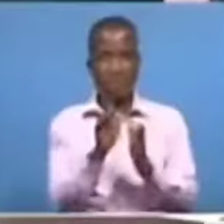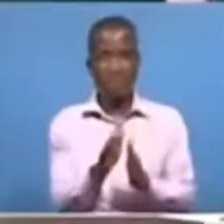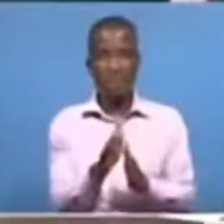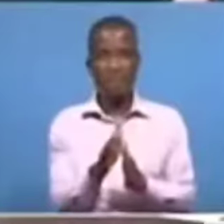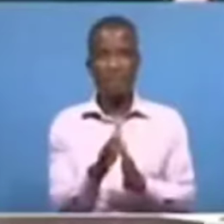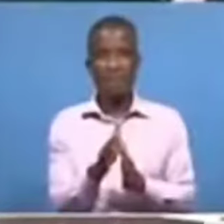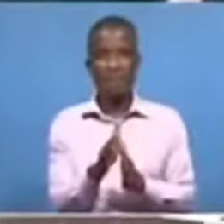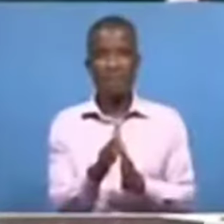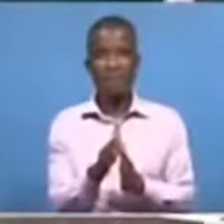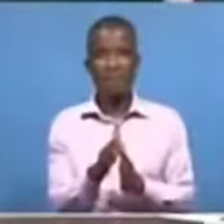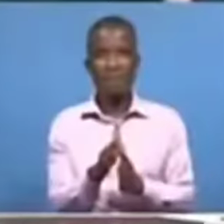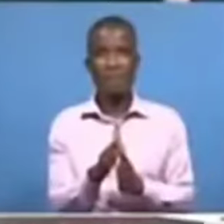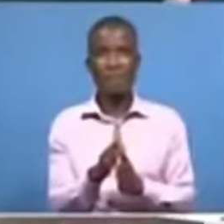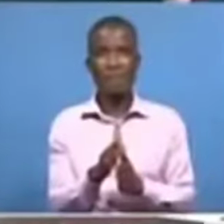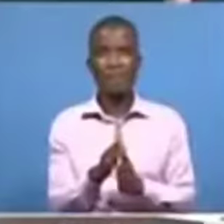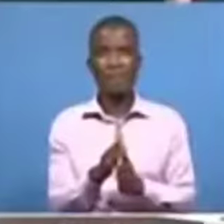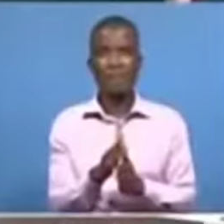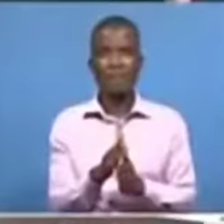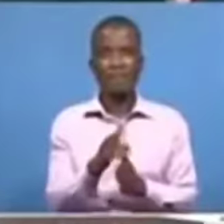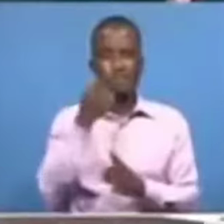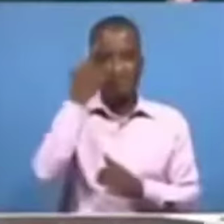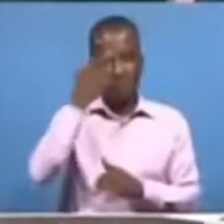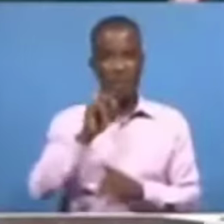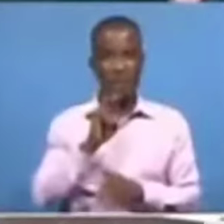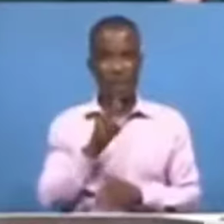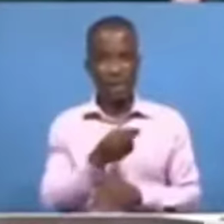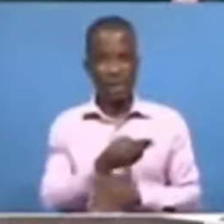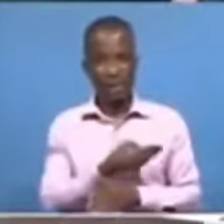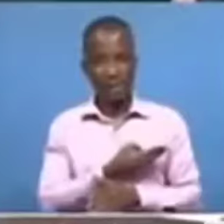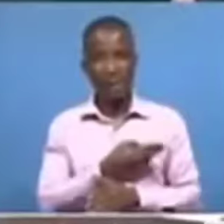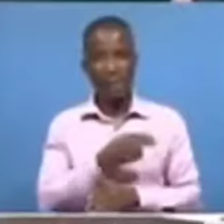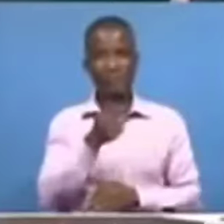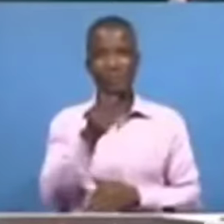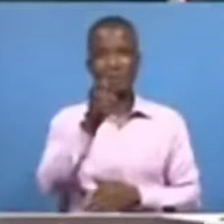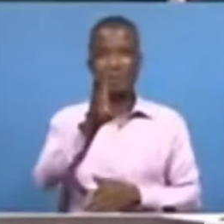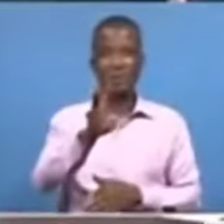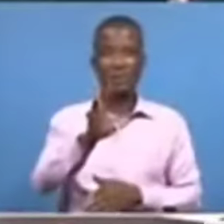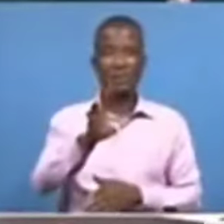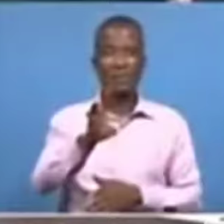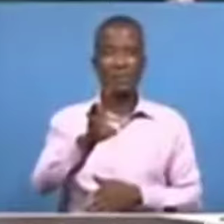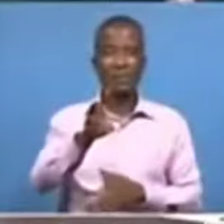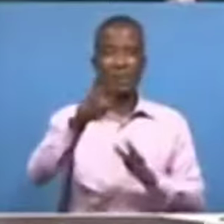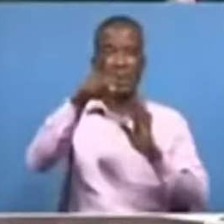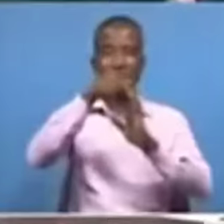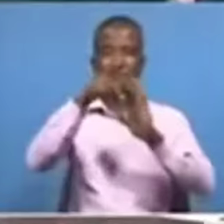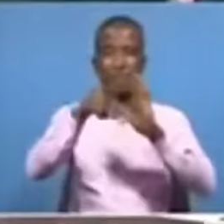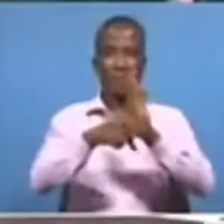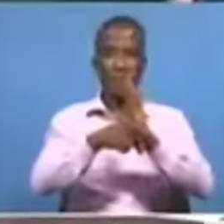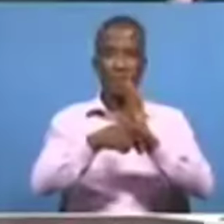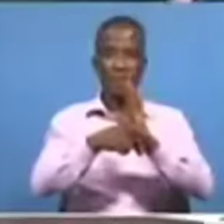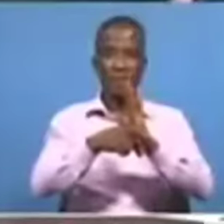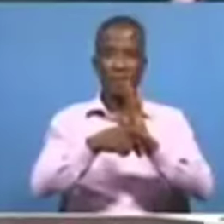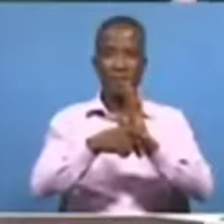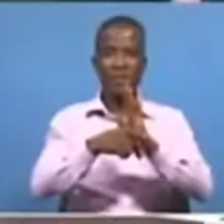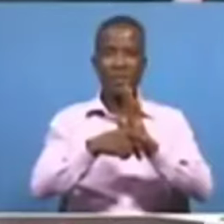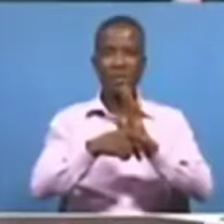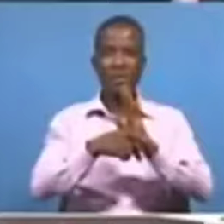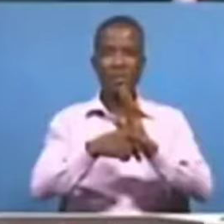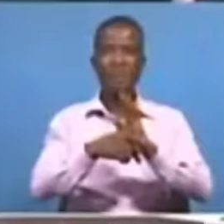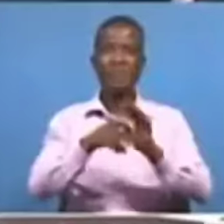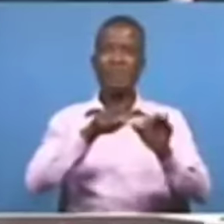point here on several occasions, that for us, Section 26 establishes the principle of estoppel. And that